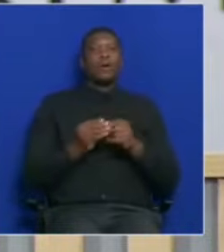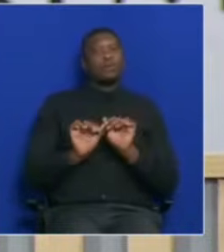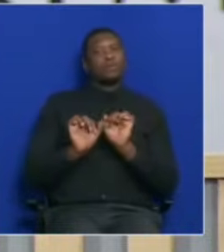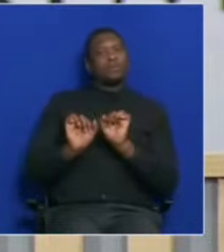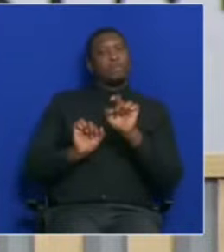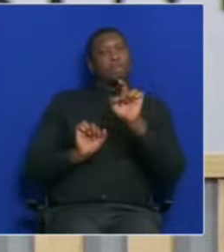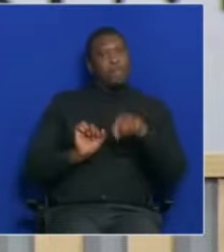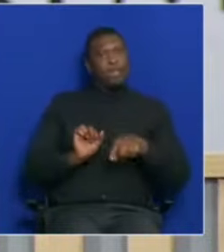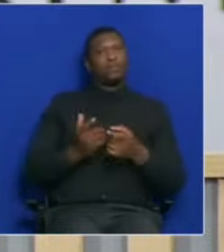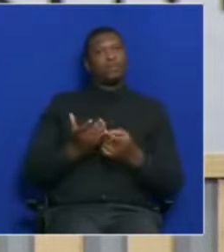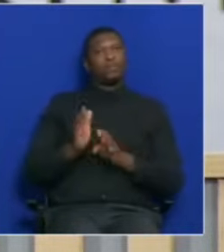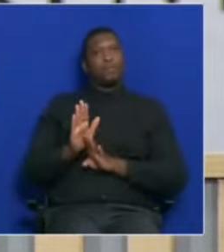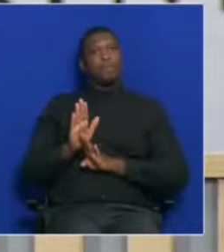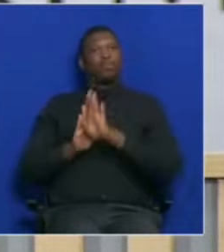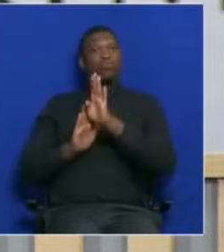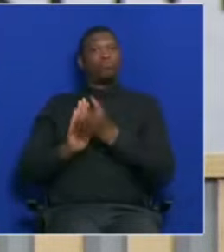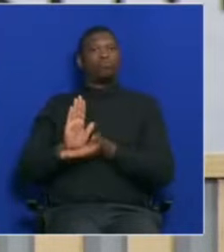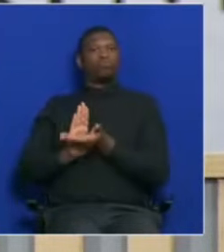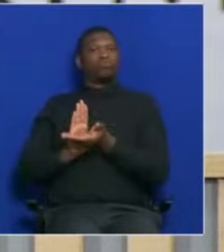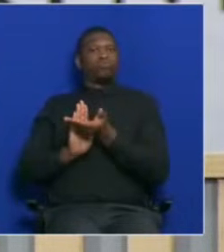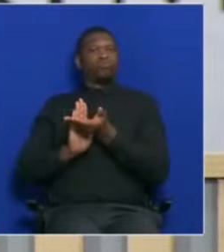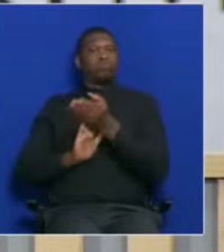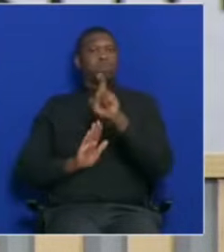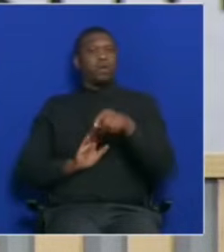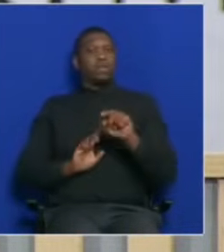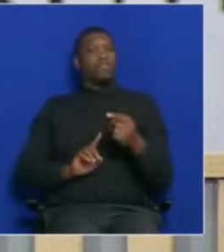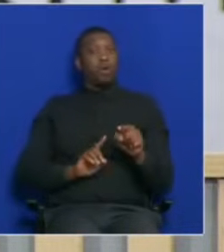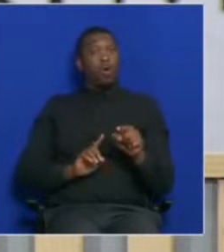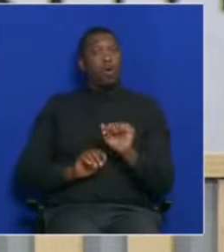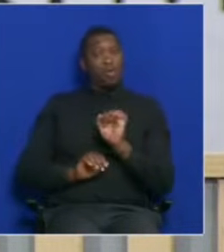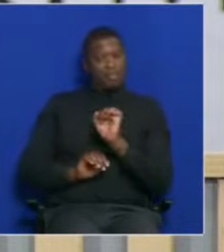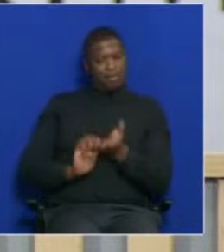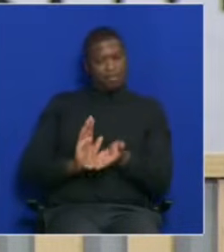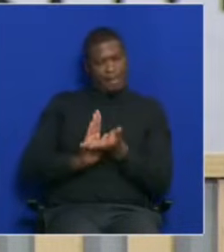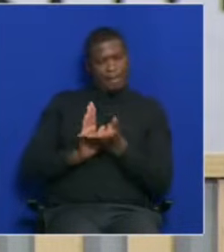improvement to it so that